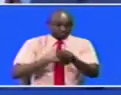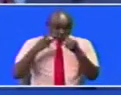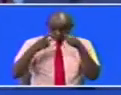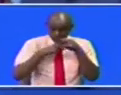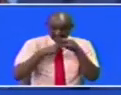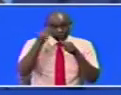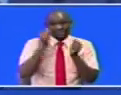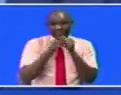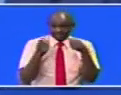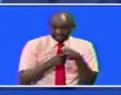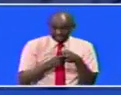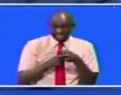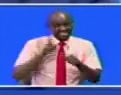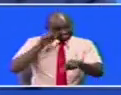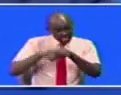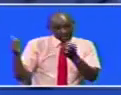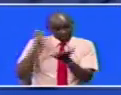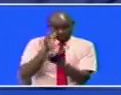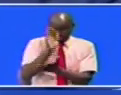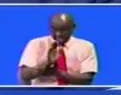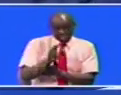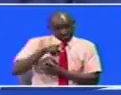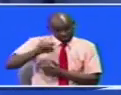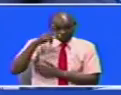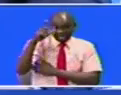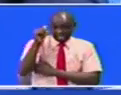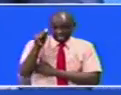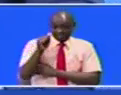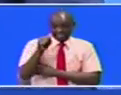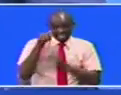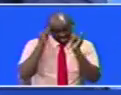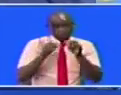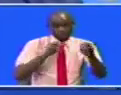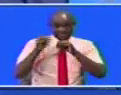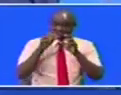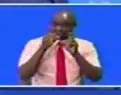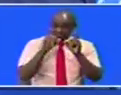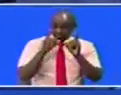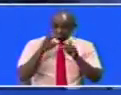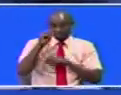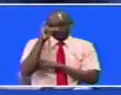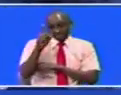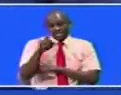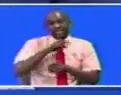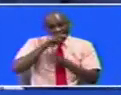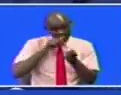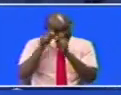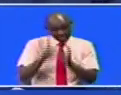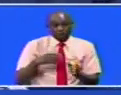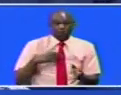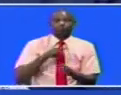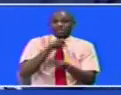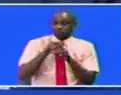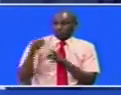July 2016. Until his appointment to the helm of KAA, the new managing director was director of national airports at